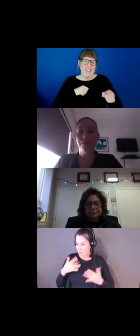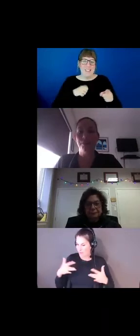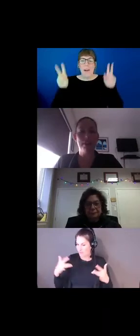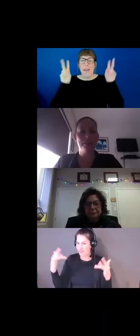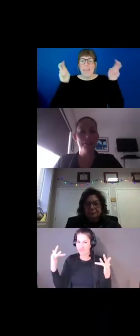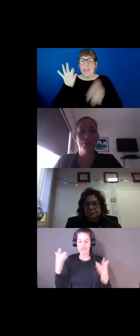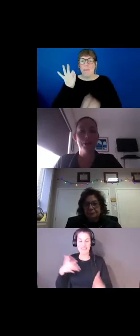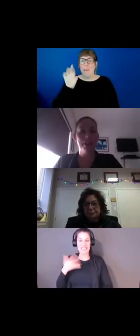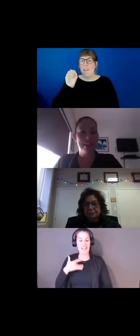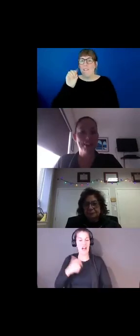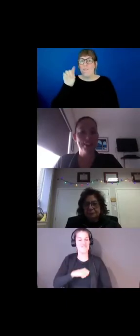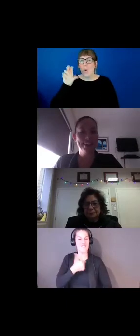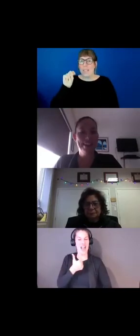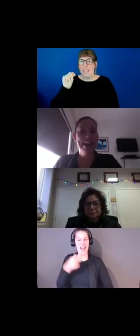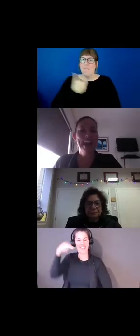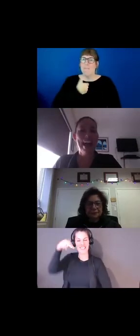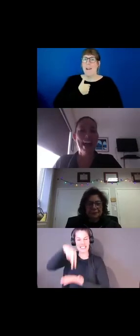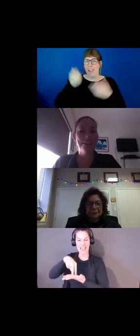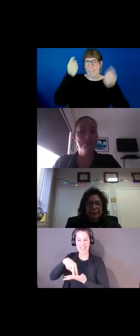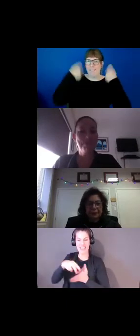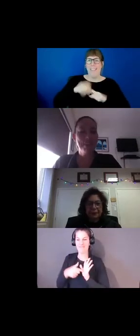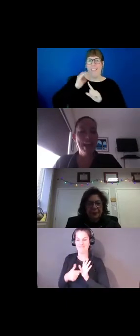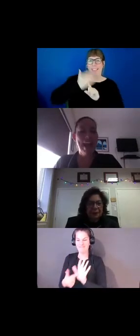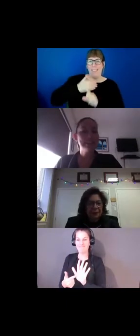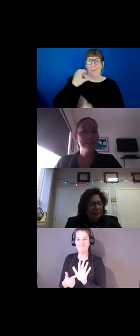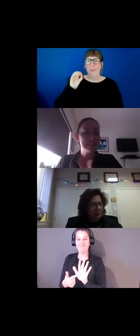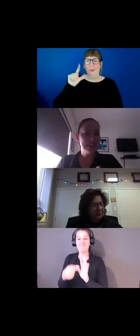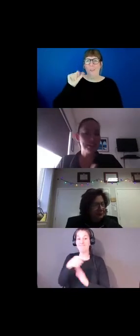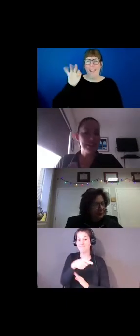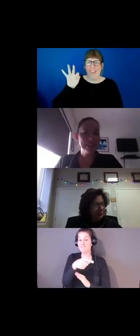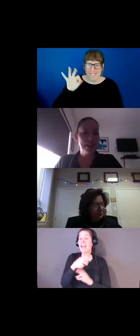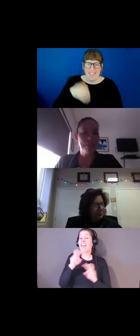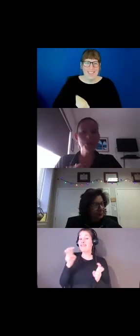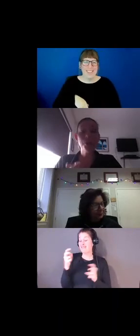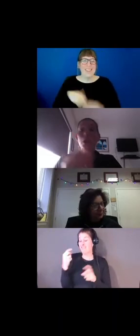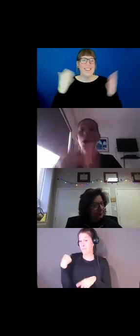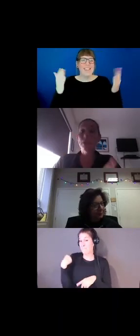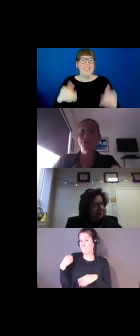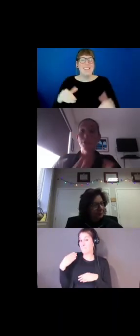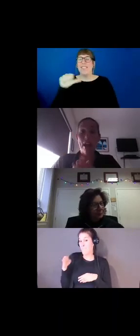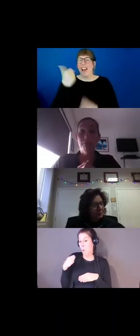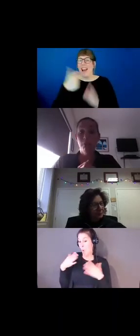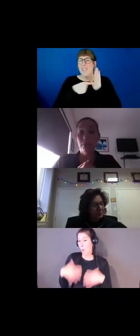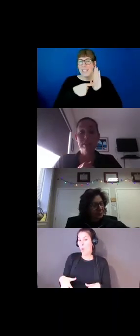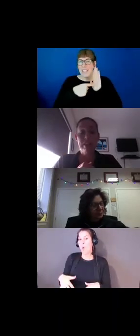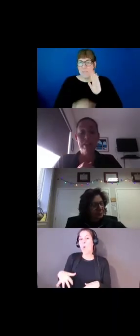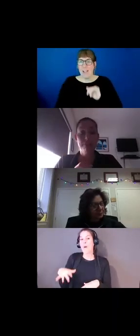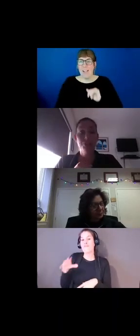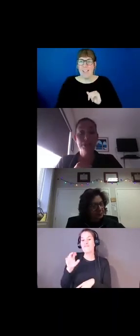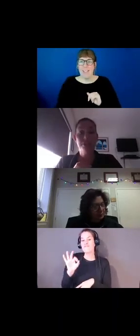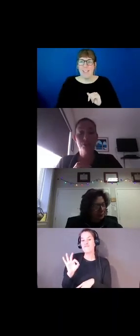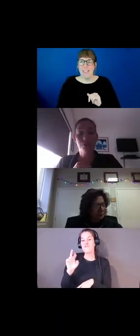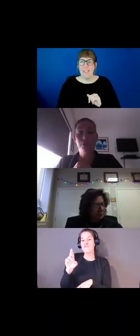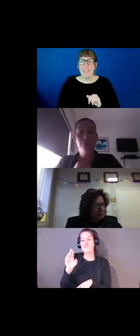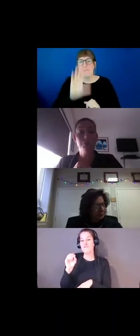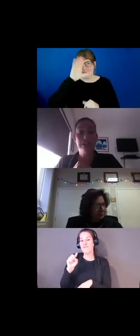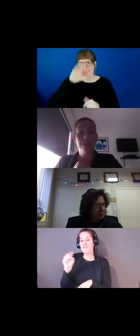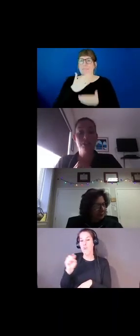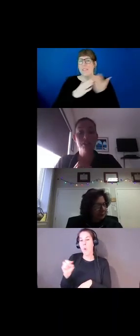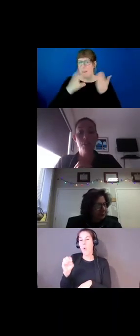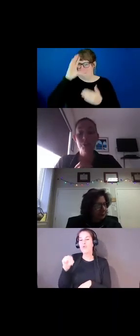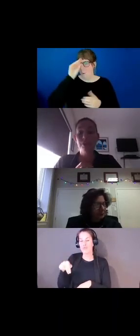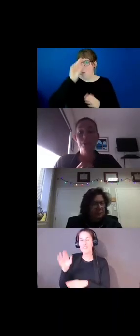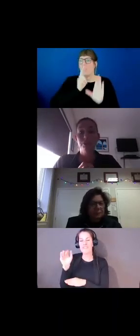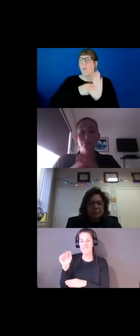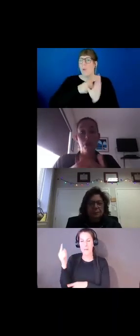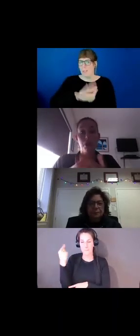I was very proud to be Olaf that year. And this is another example. So we do have boys that have joined our school over the years,